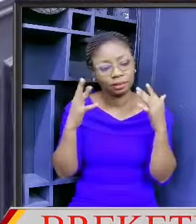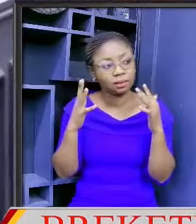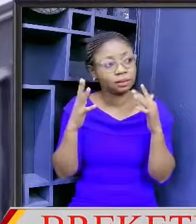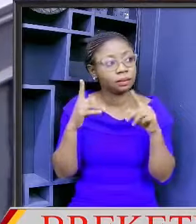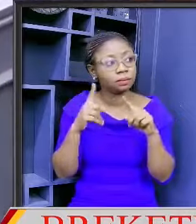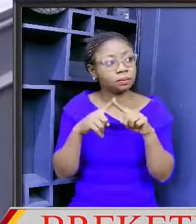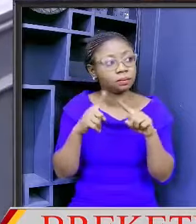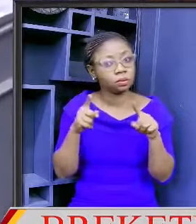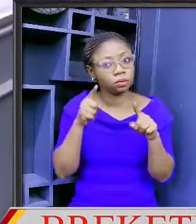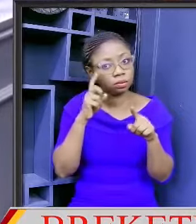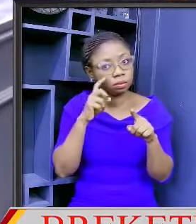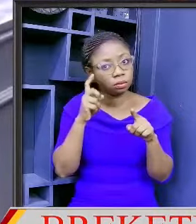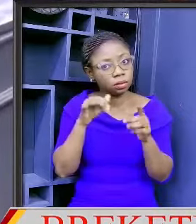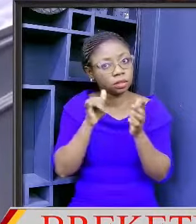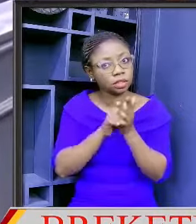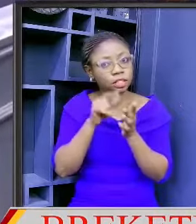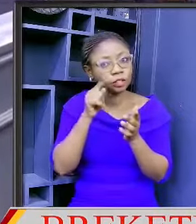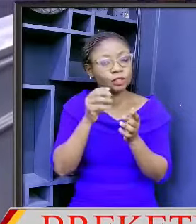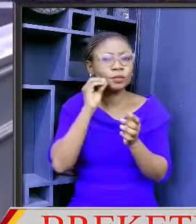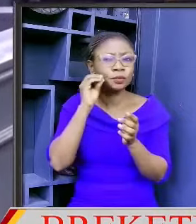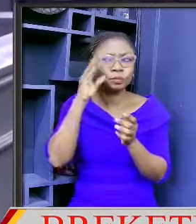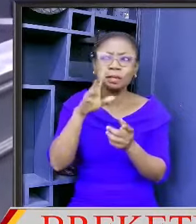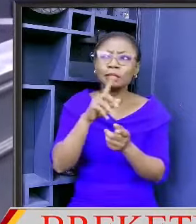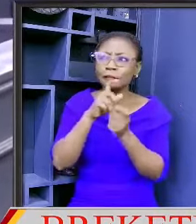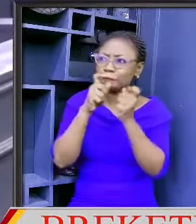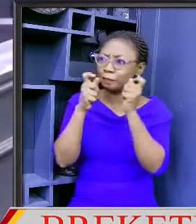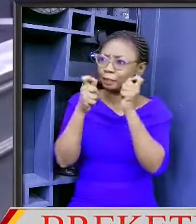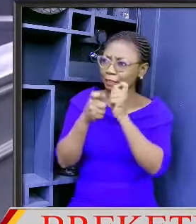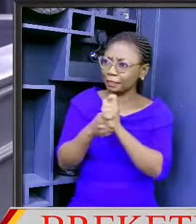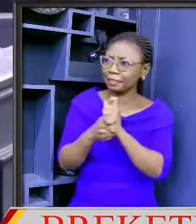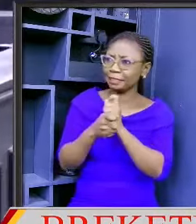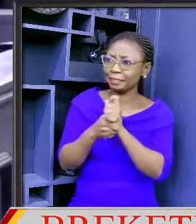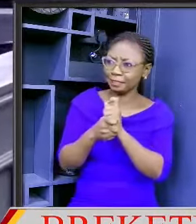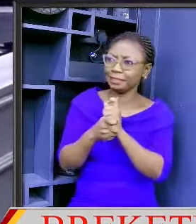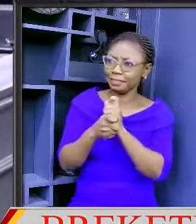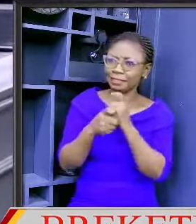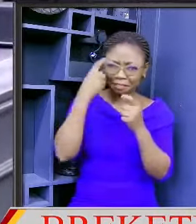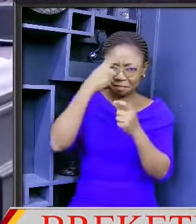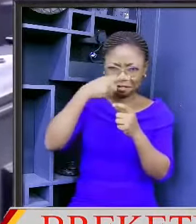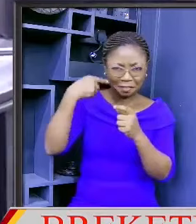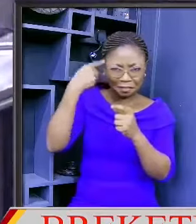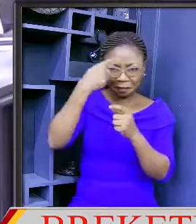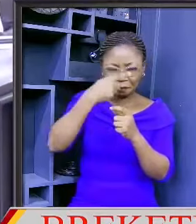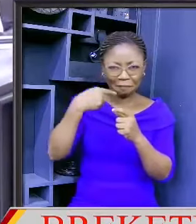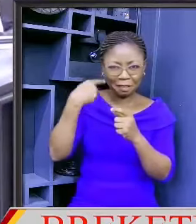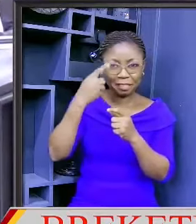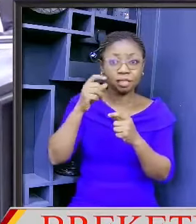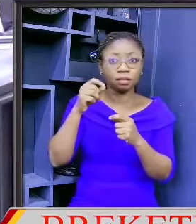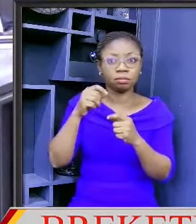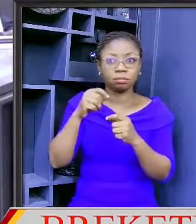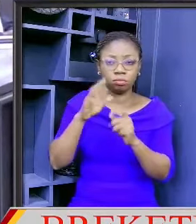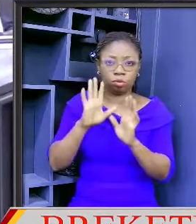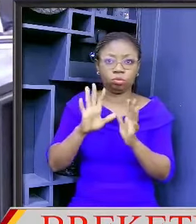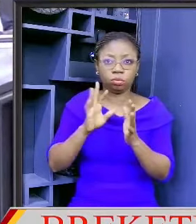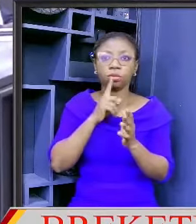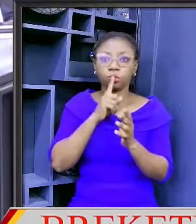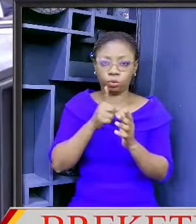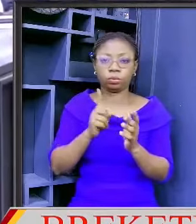But when I notice this woman don't change. Yeah. Well. No, well, well. In all honesty.